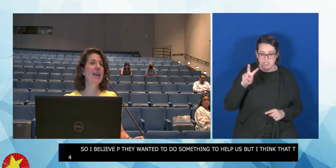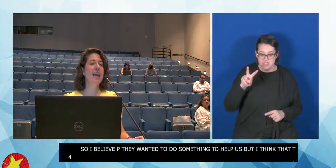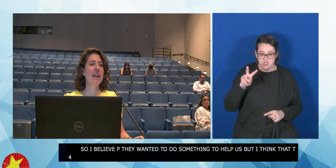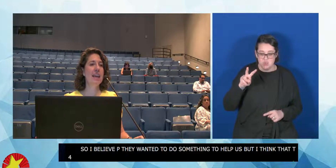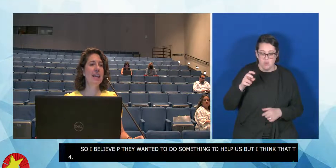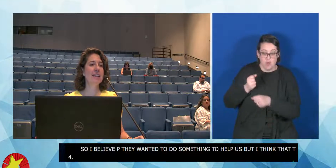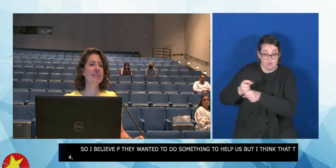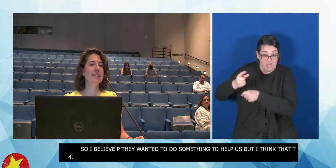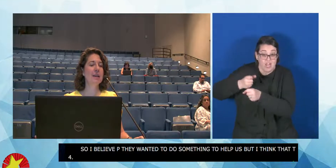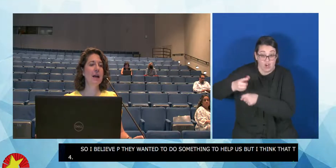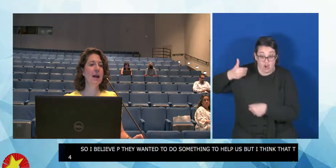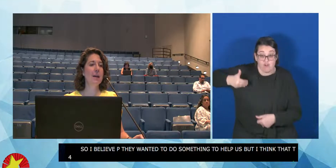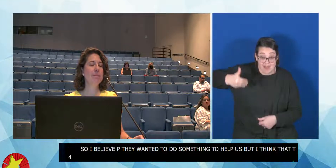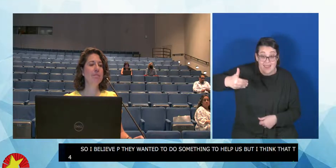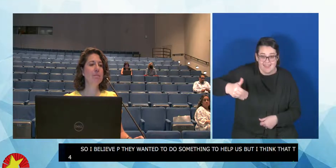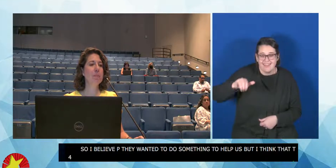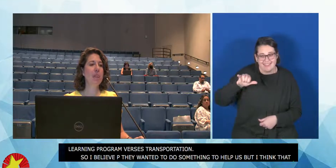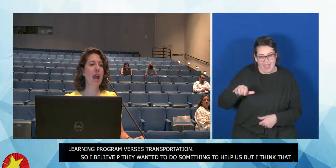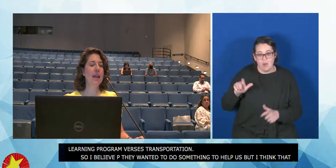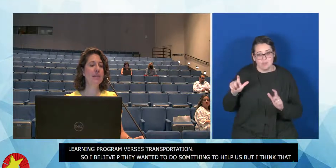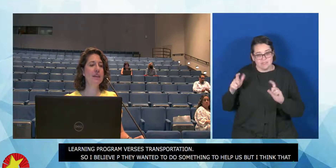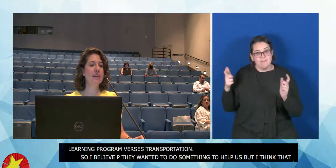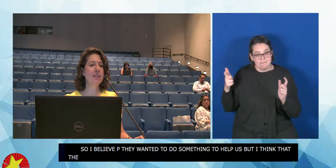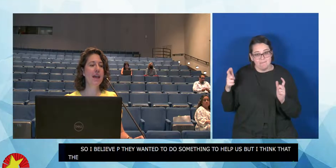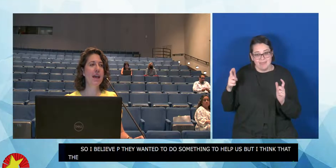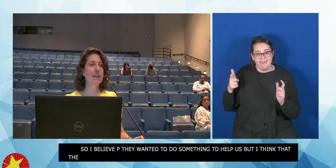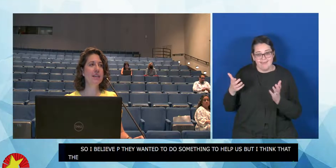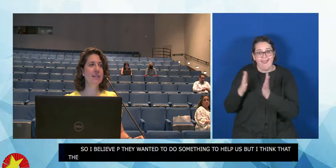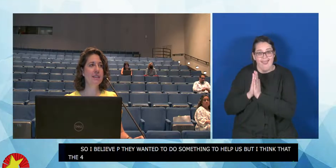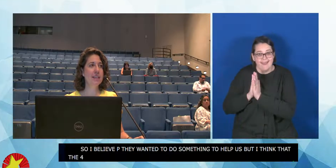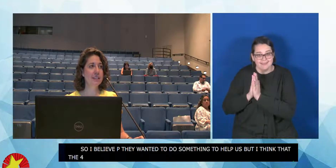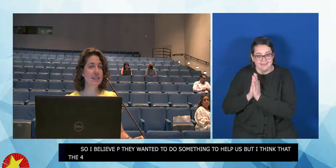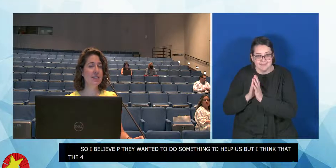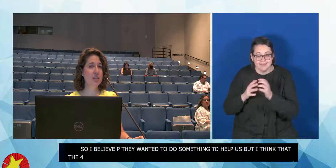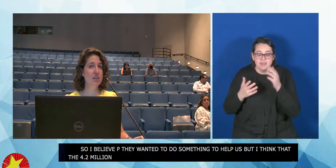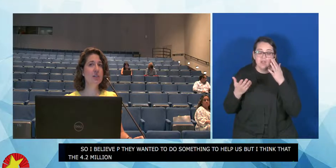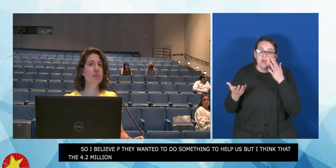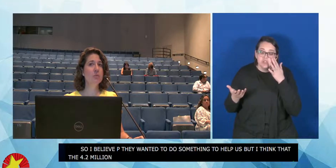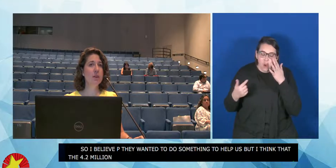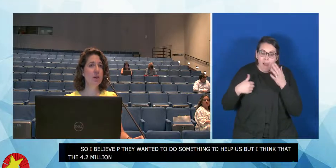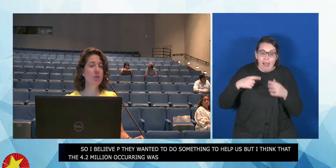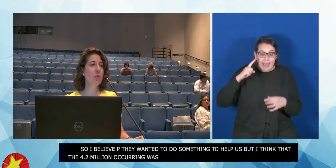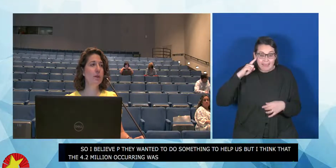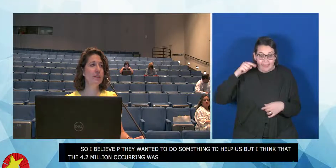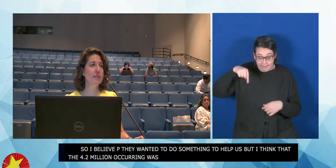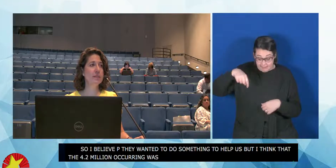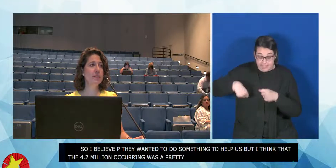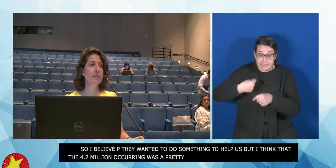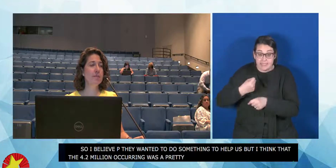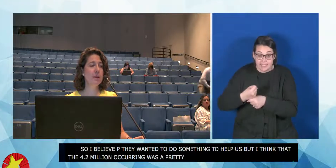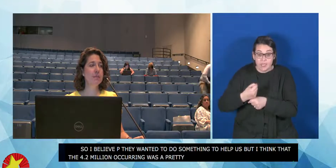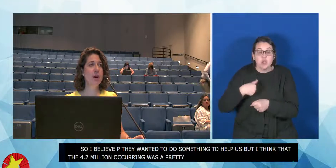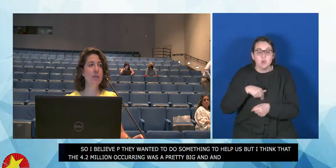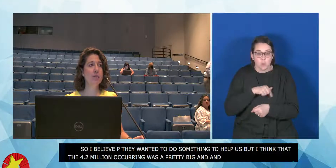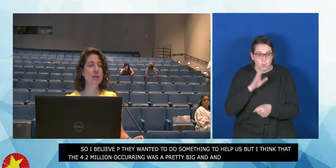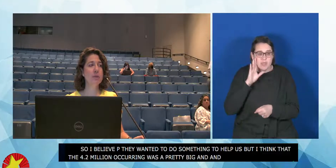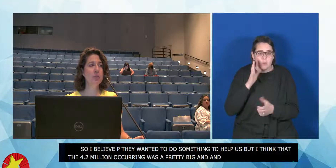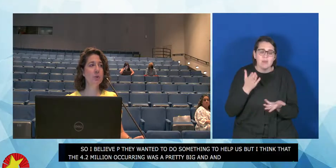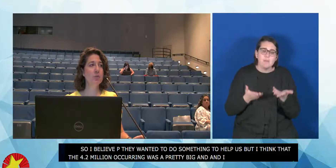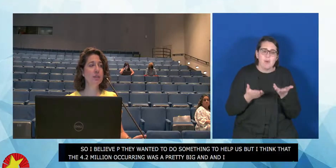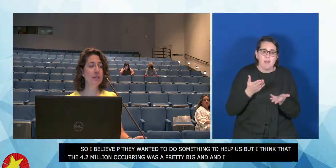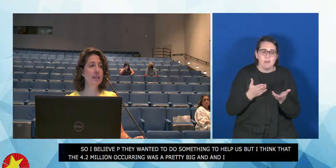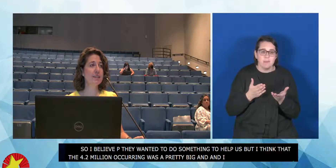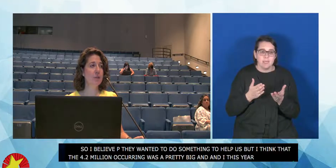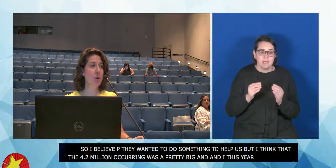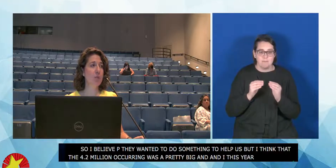ask. And I think that this year we are going to be probably much